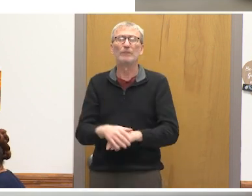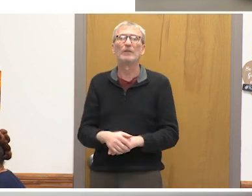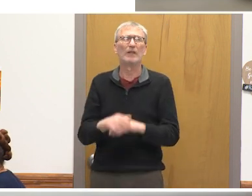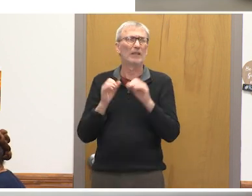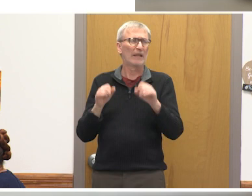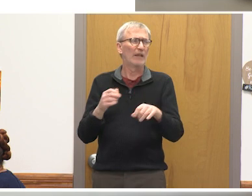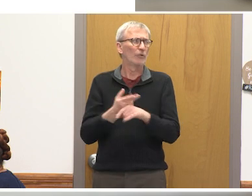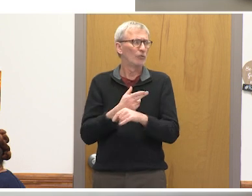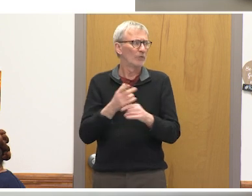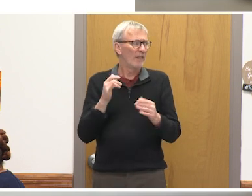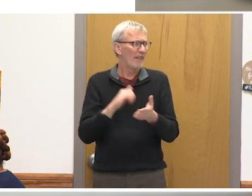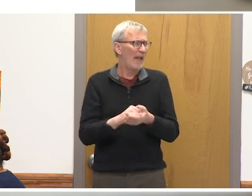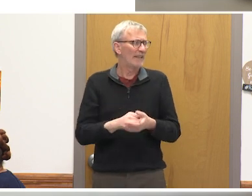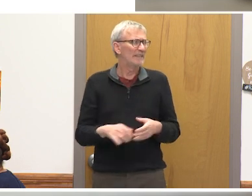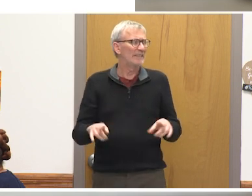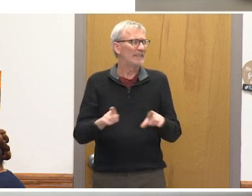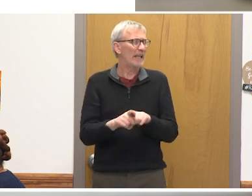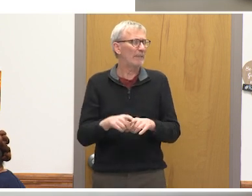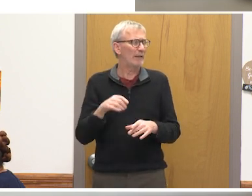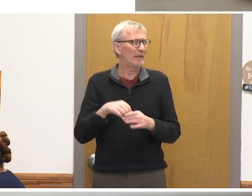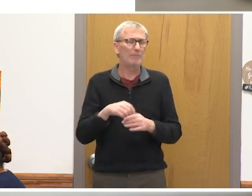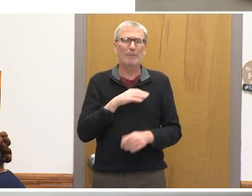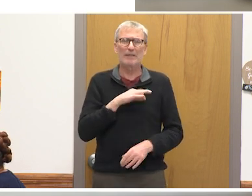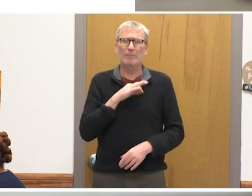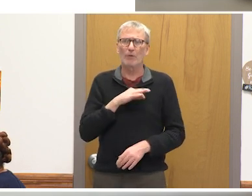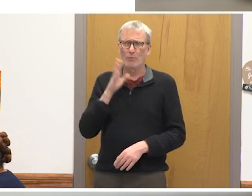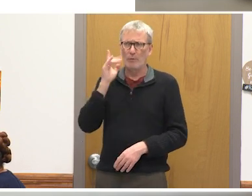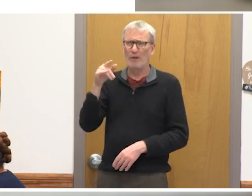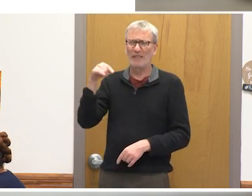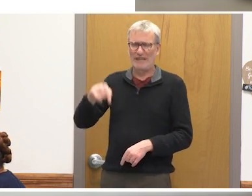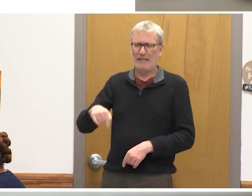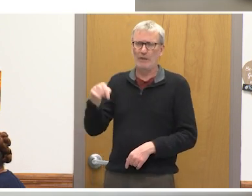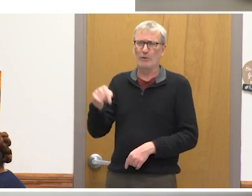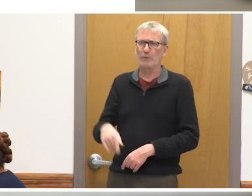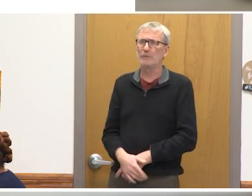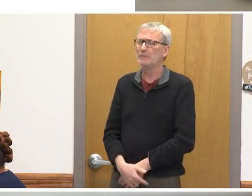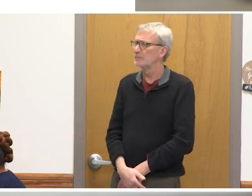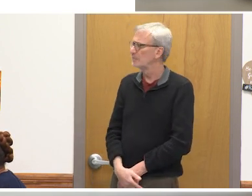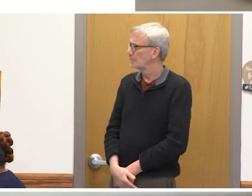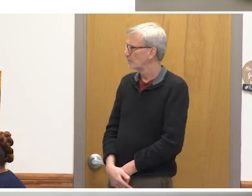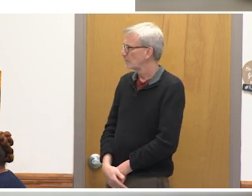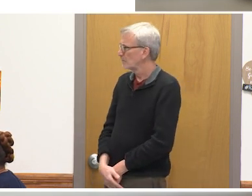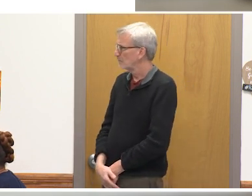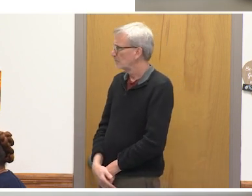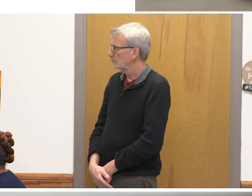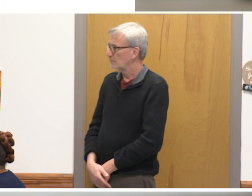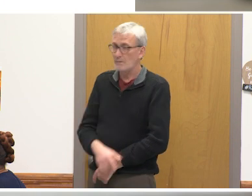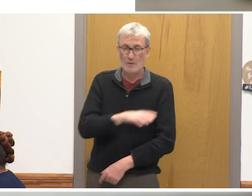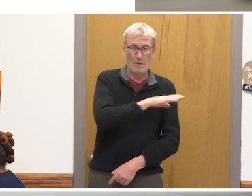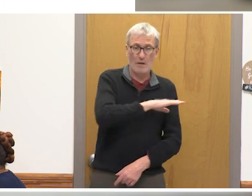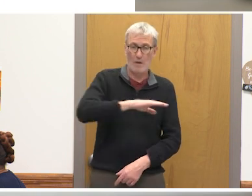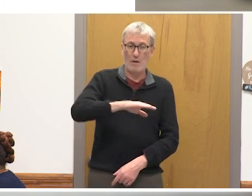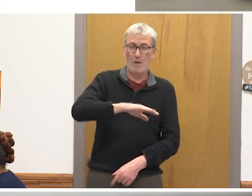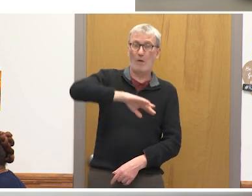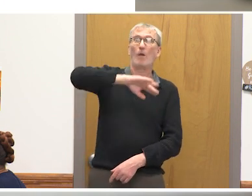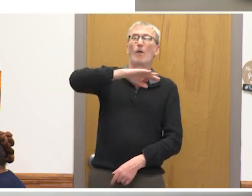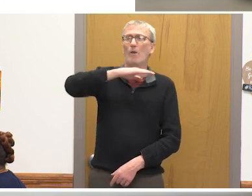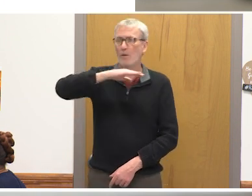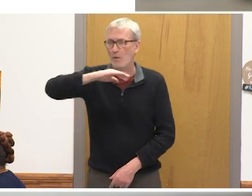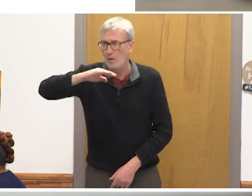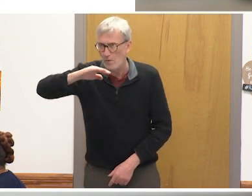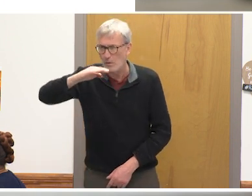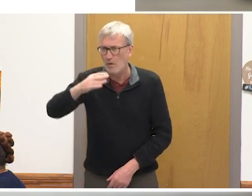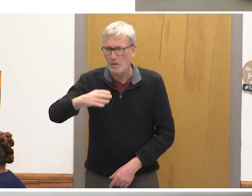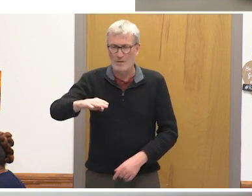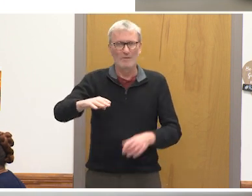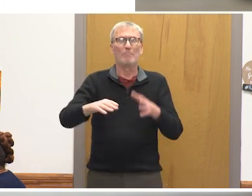same elements throughout the city, and we're planning to on this project. And so as you can see with the raised intersection, again, it creates a